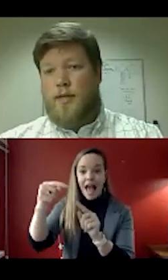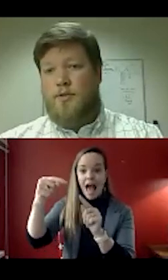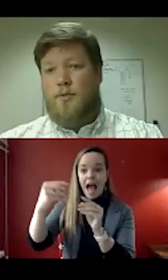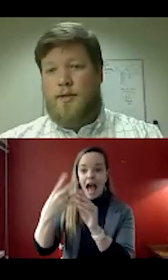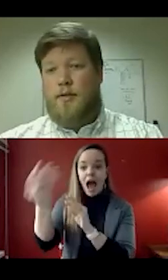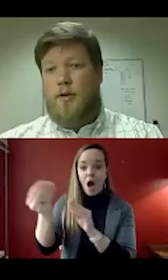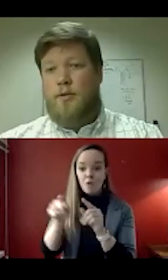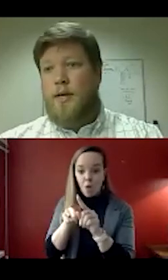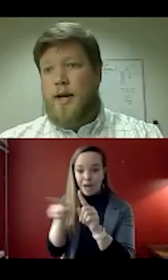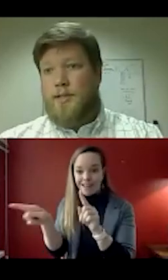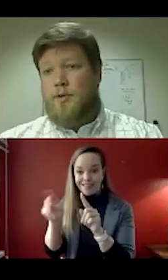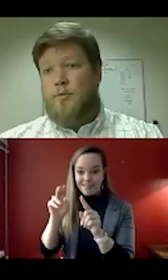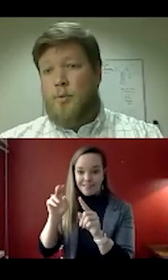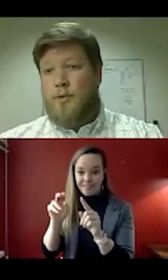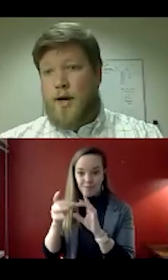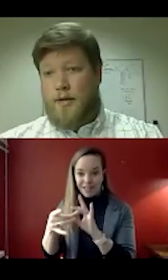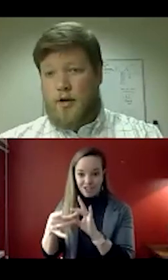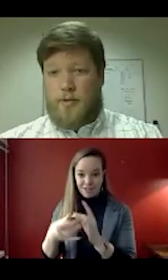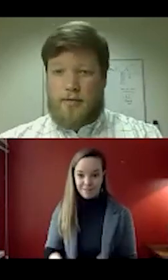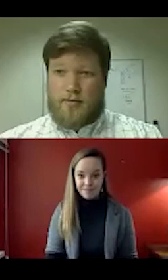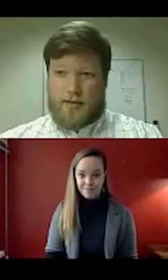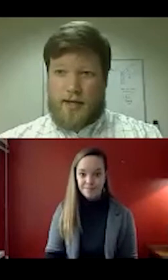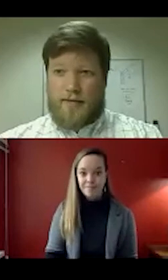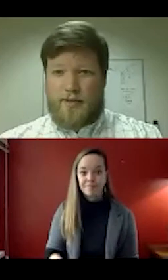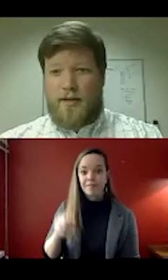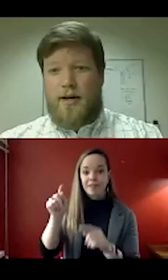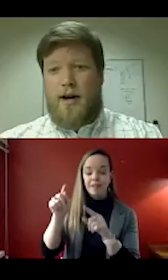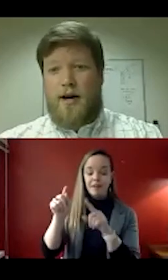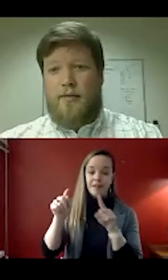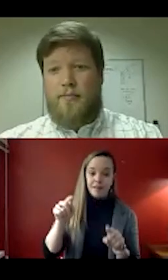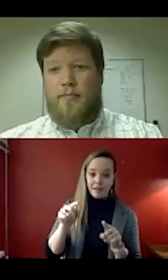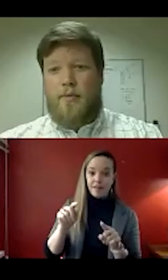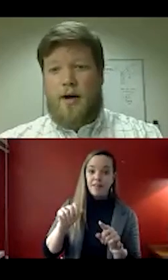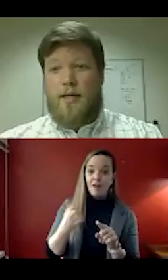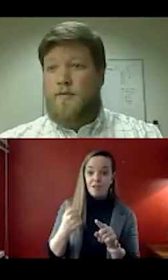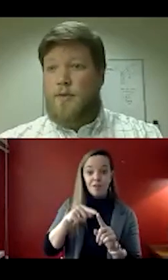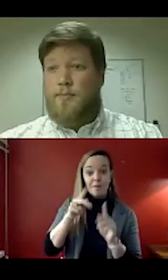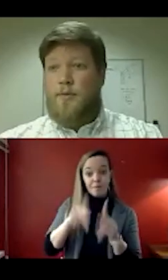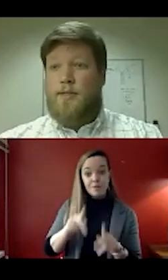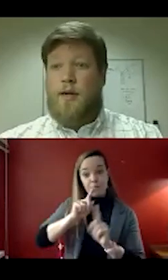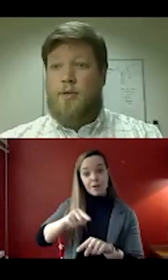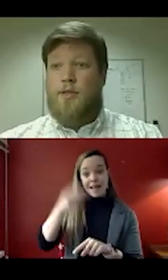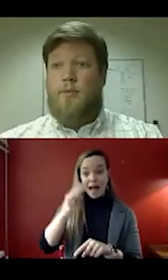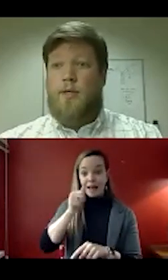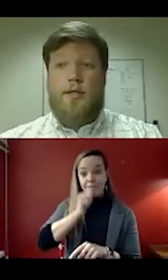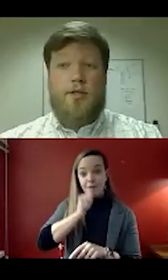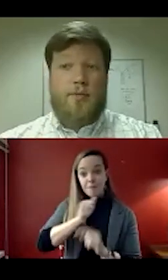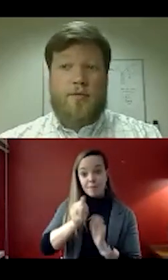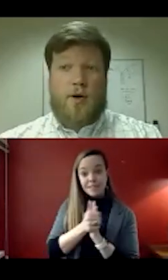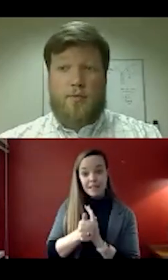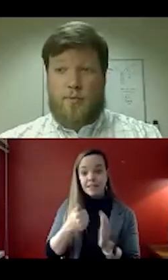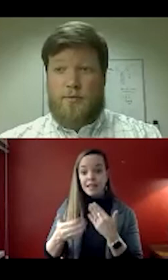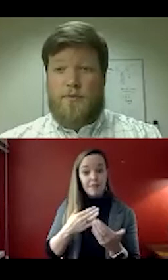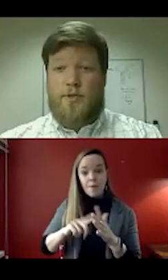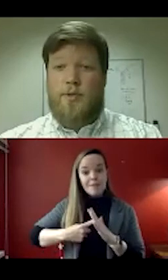successfully directing nodes at someone who reports high coping on the left, even though that's not a person that we initially would have